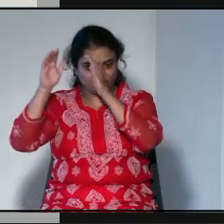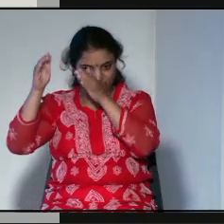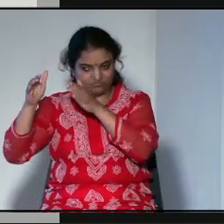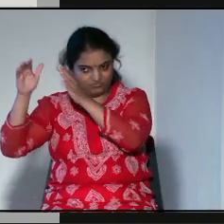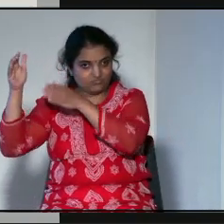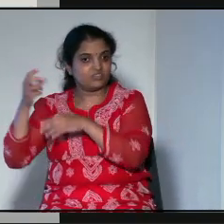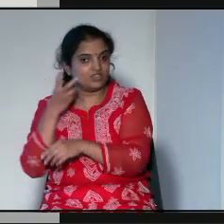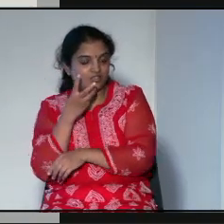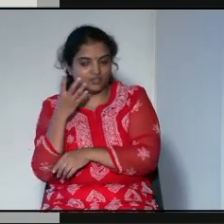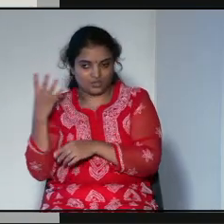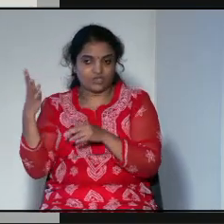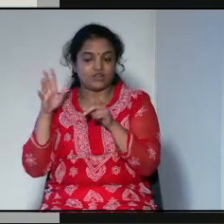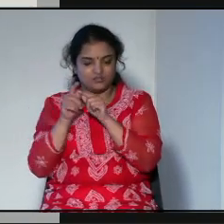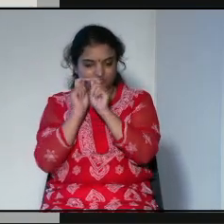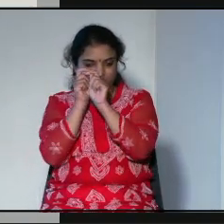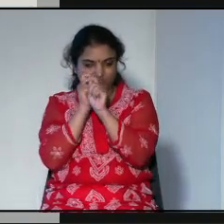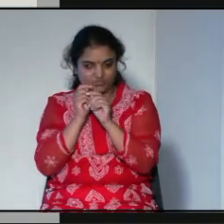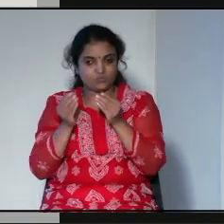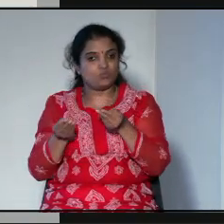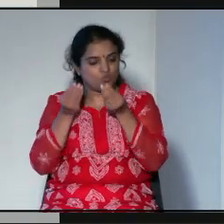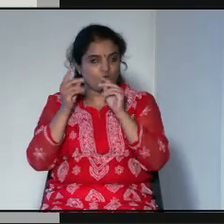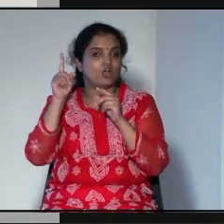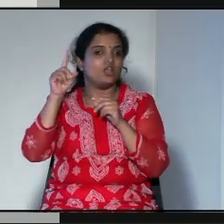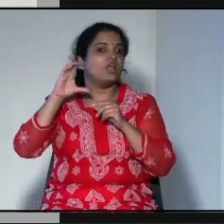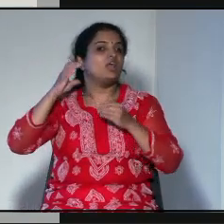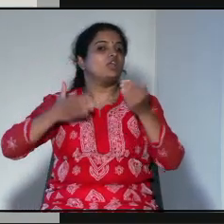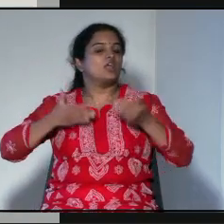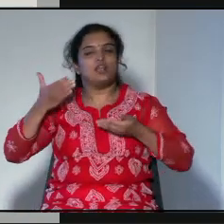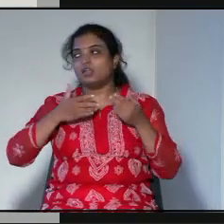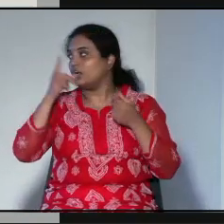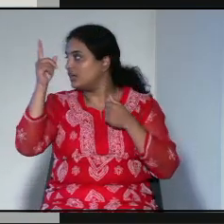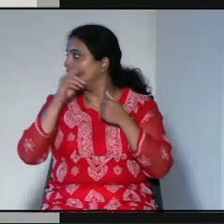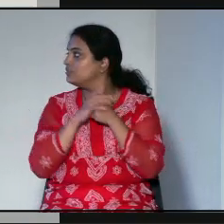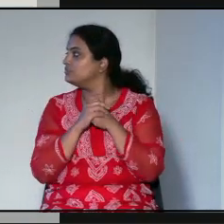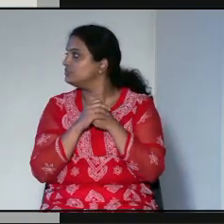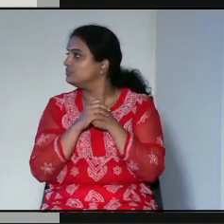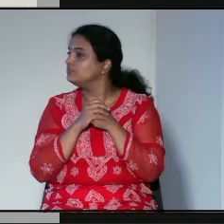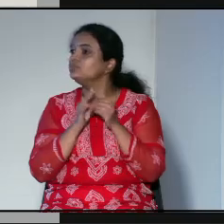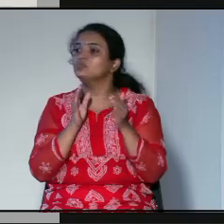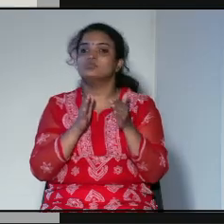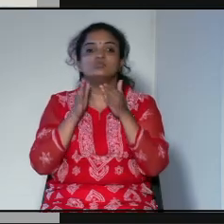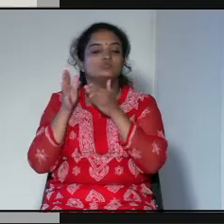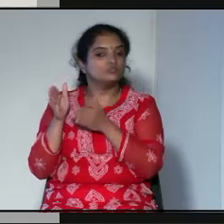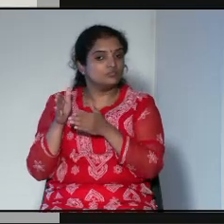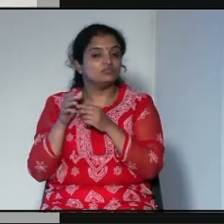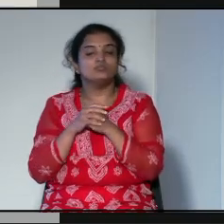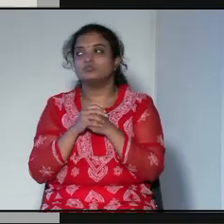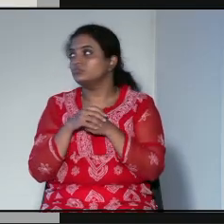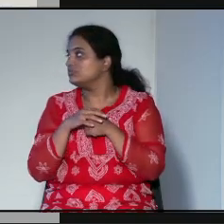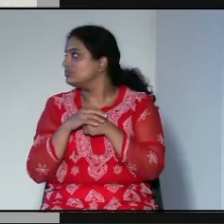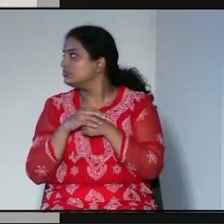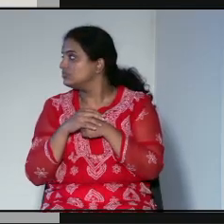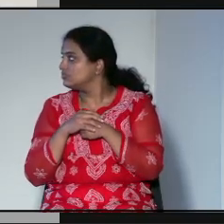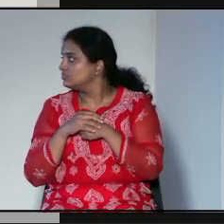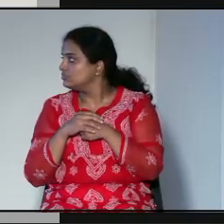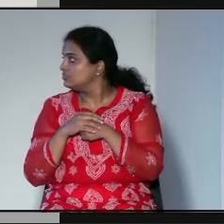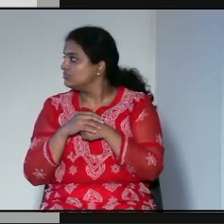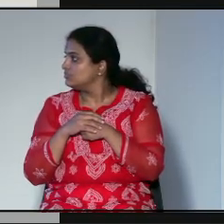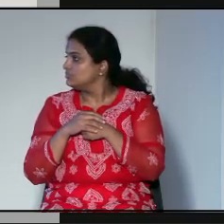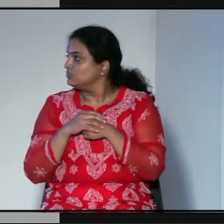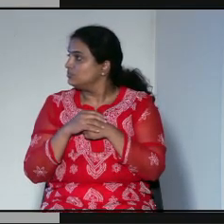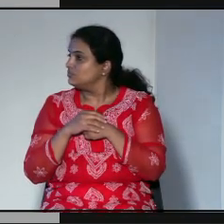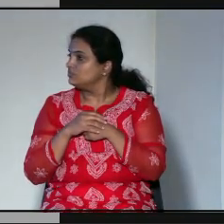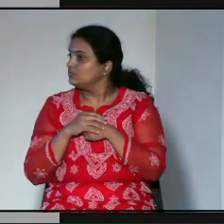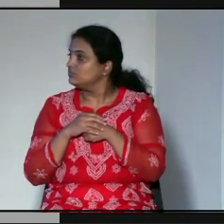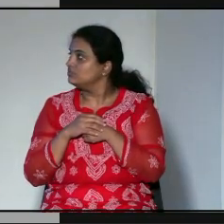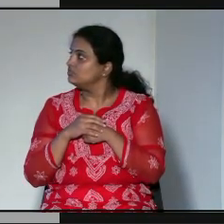only public sculptures, which are in Calcutta. So, and then This is an